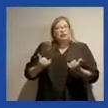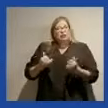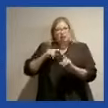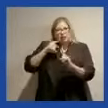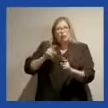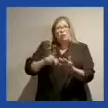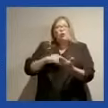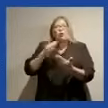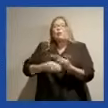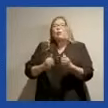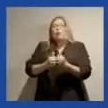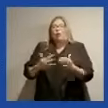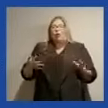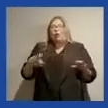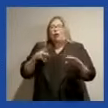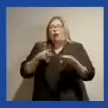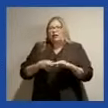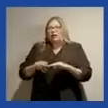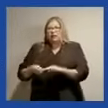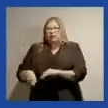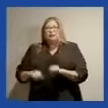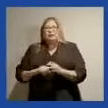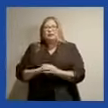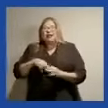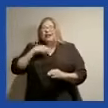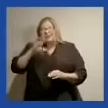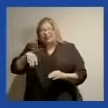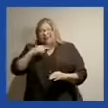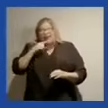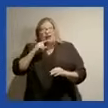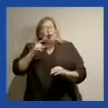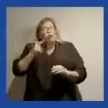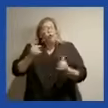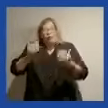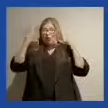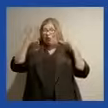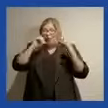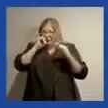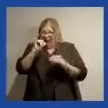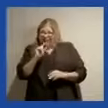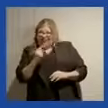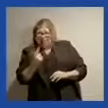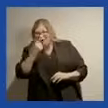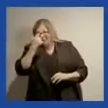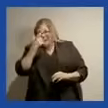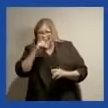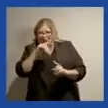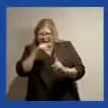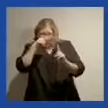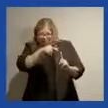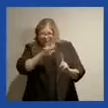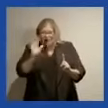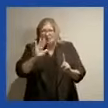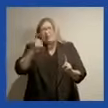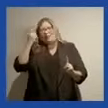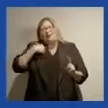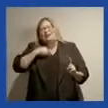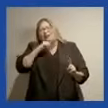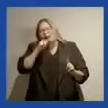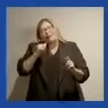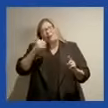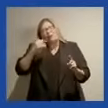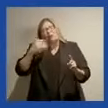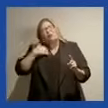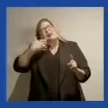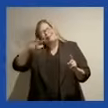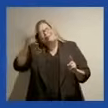without cuts. And I say overwhelmingly, not exclusively, because I'm not naive. There are areas where core services